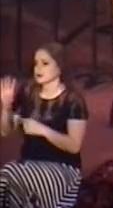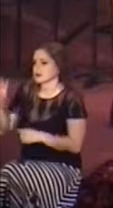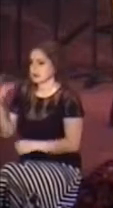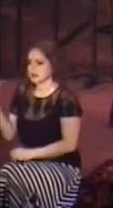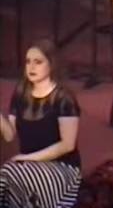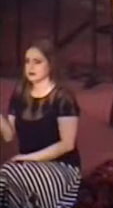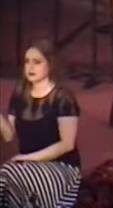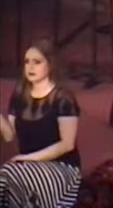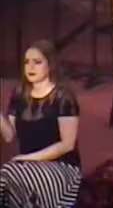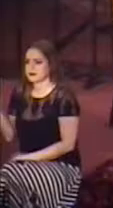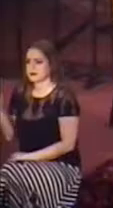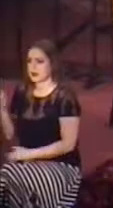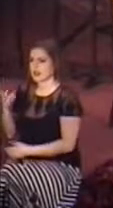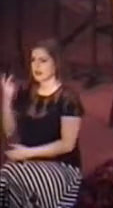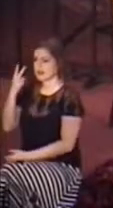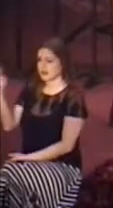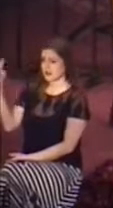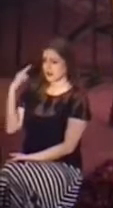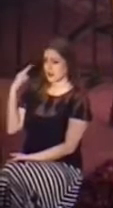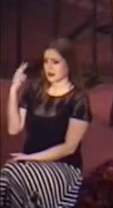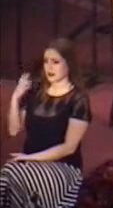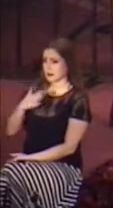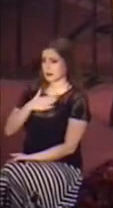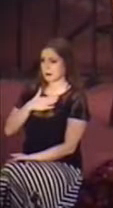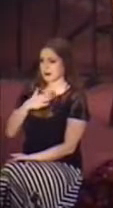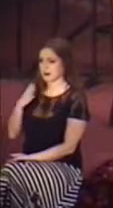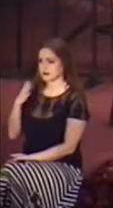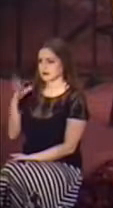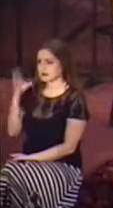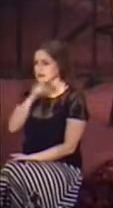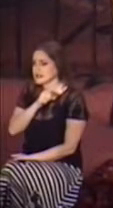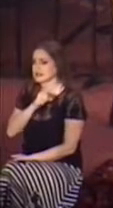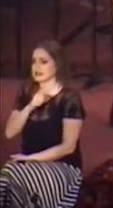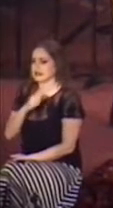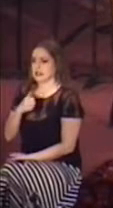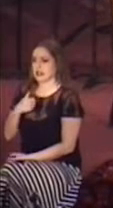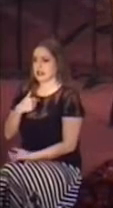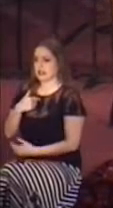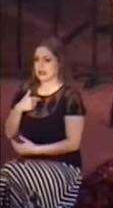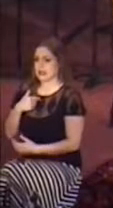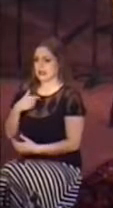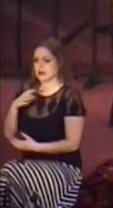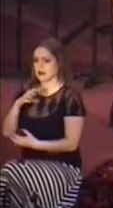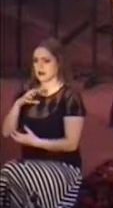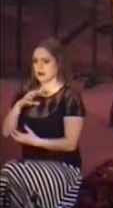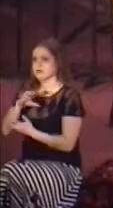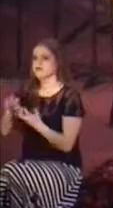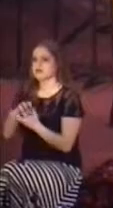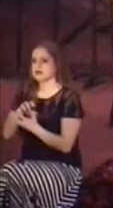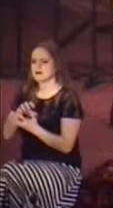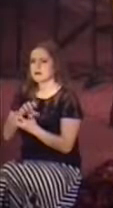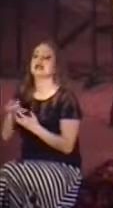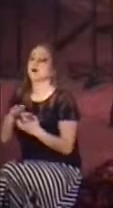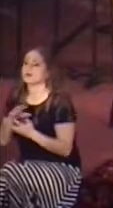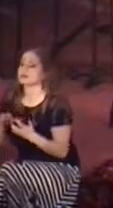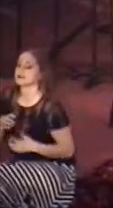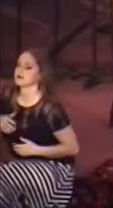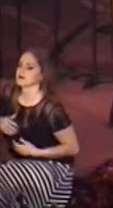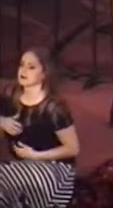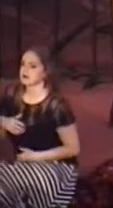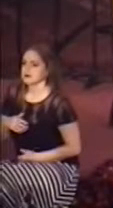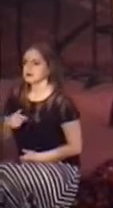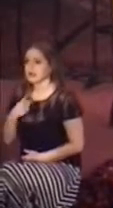you know, mine were mixed. And, you know, I anticipated Christmas Eve, sleigh bells and reindeers. I was